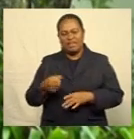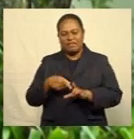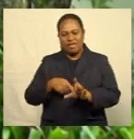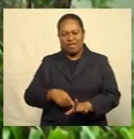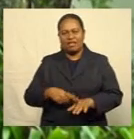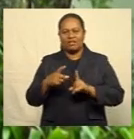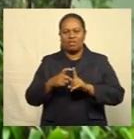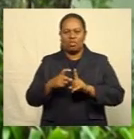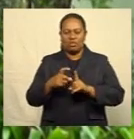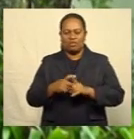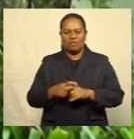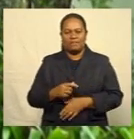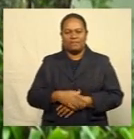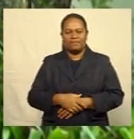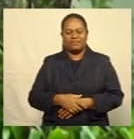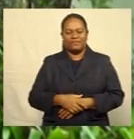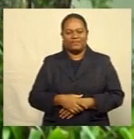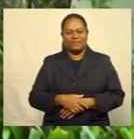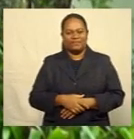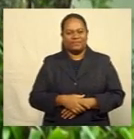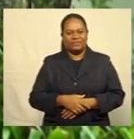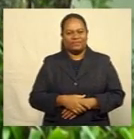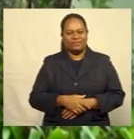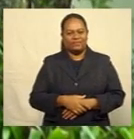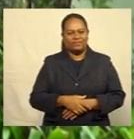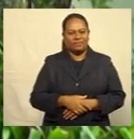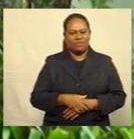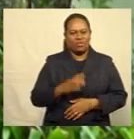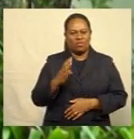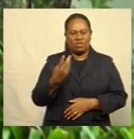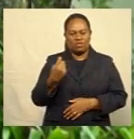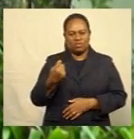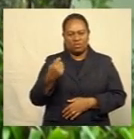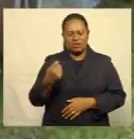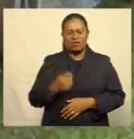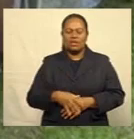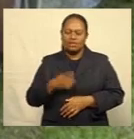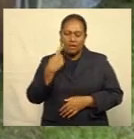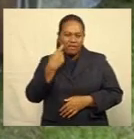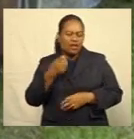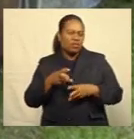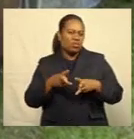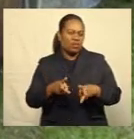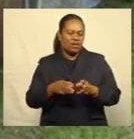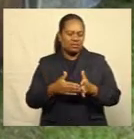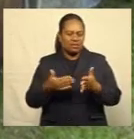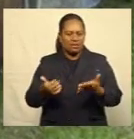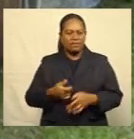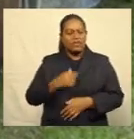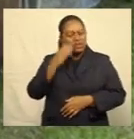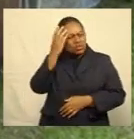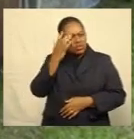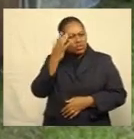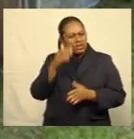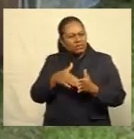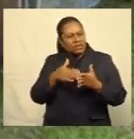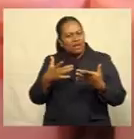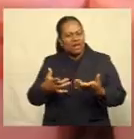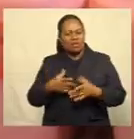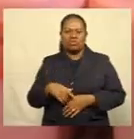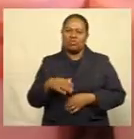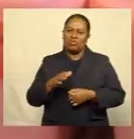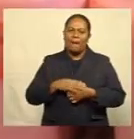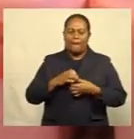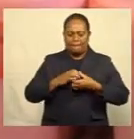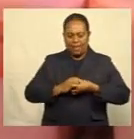She's turning 2 this November, so I had to find a way. Lavolaulau's dream is to have his own restaurant and